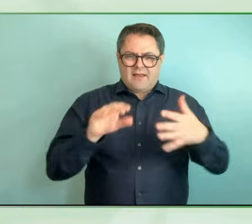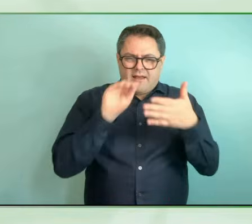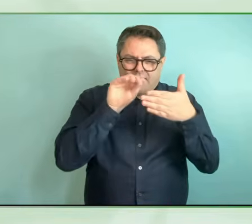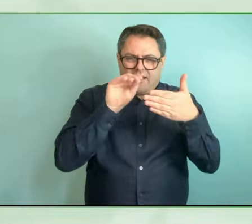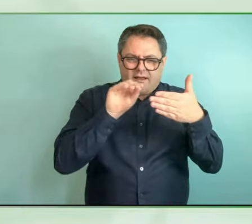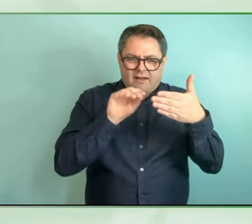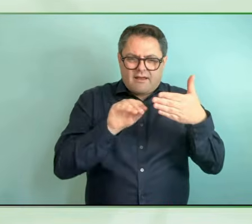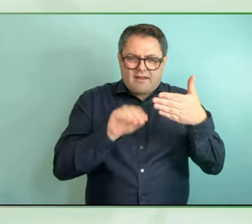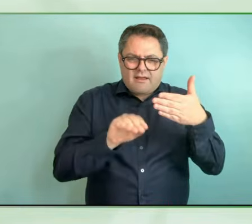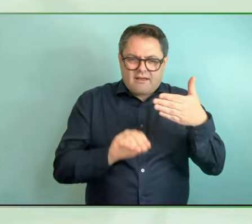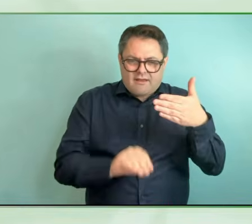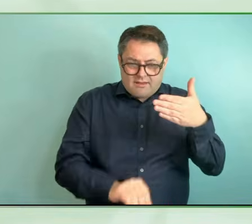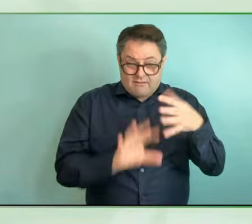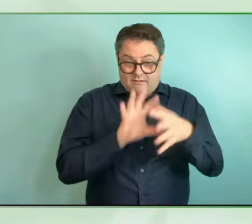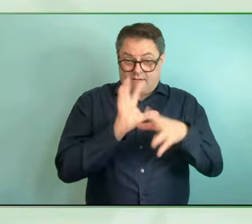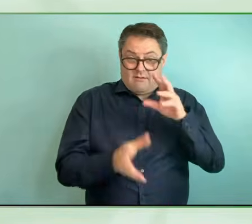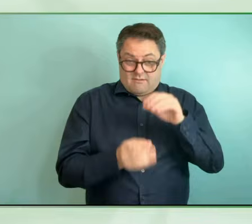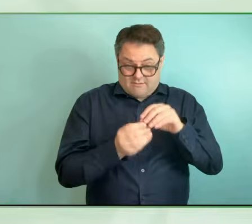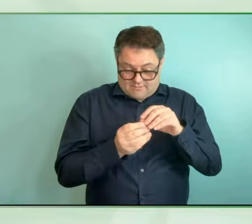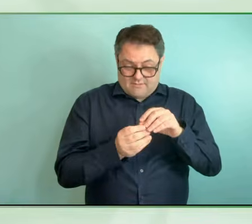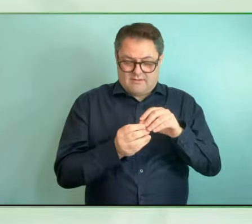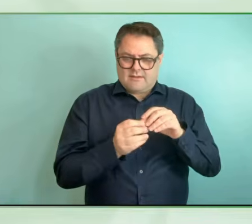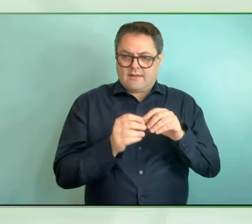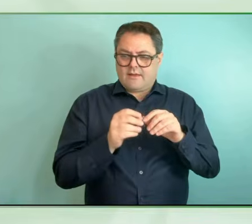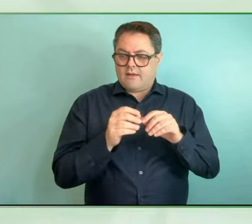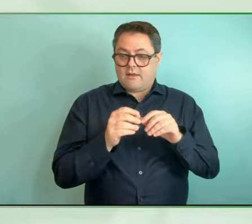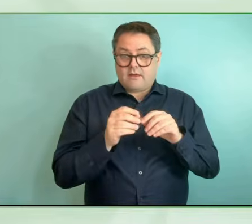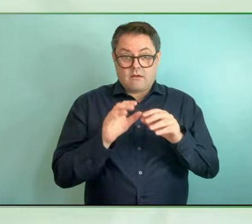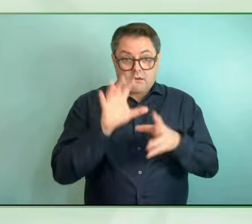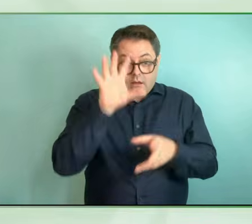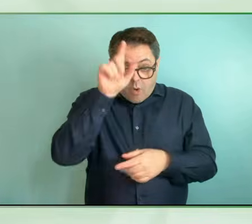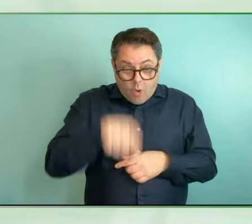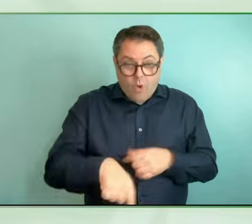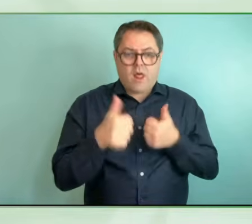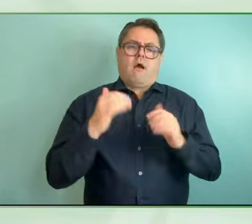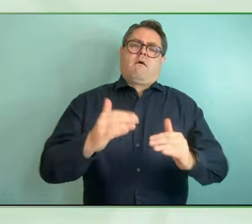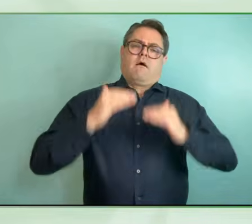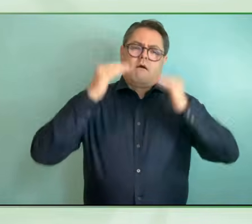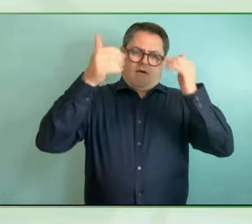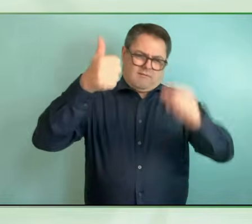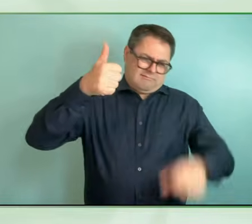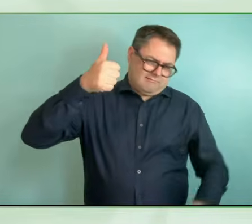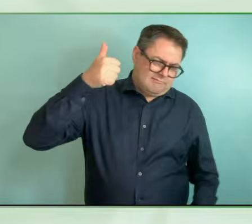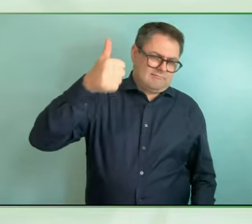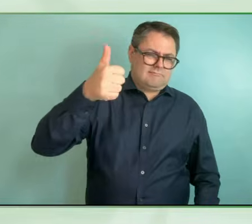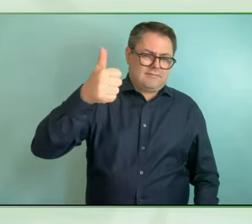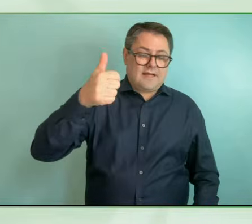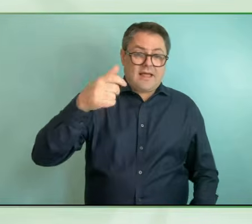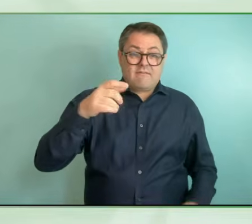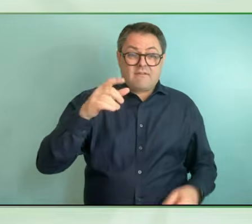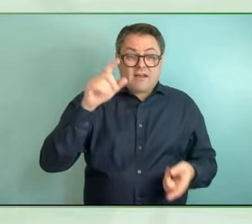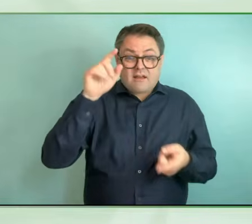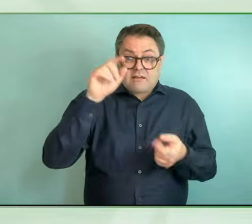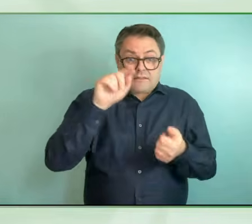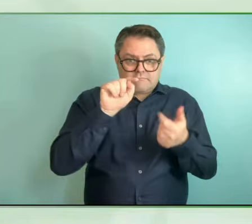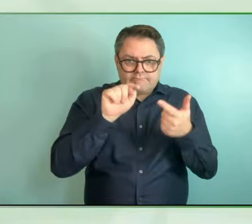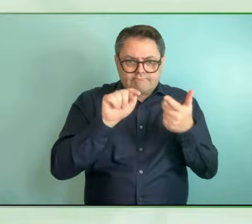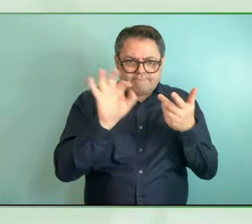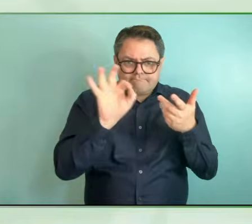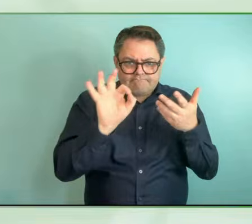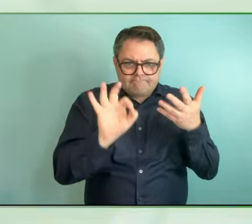the score of a certain place, and all of the places combined make up the score for the subcategory, and all